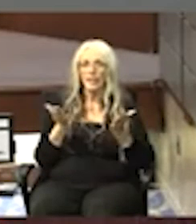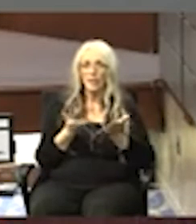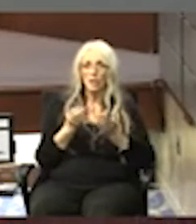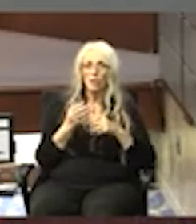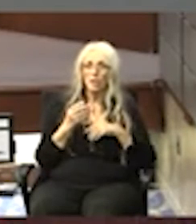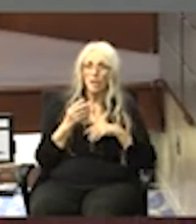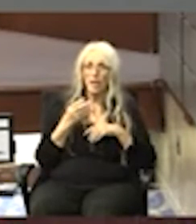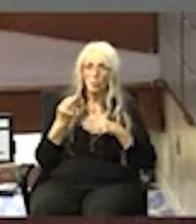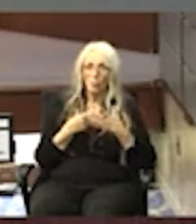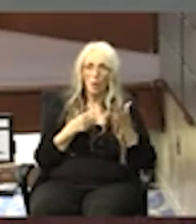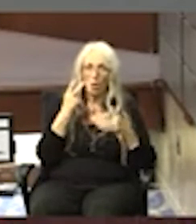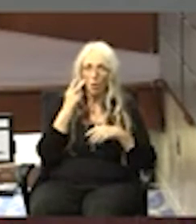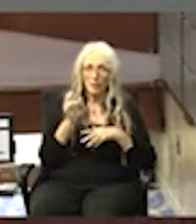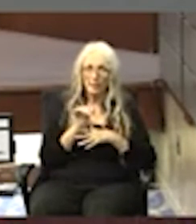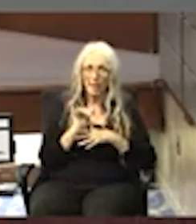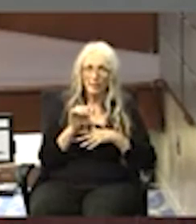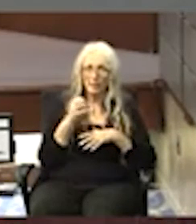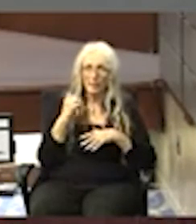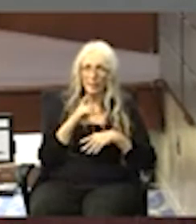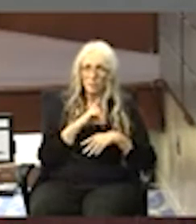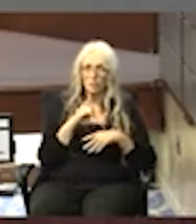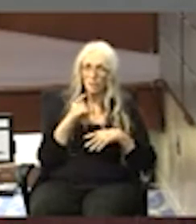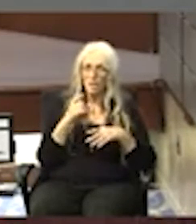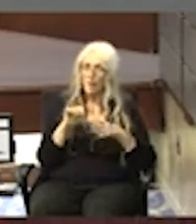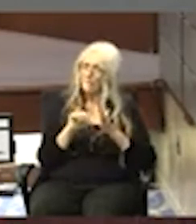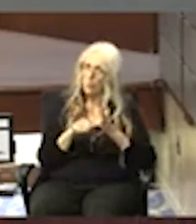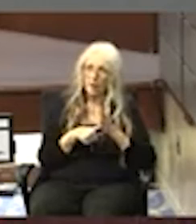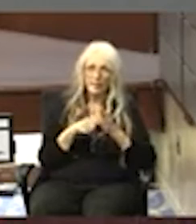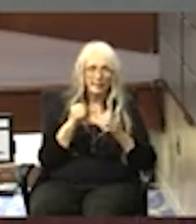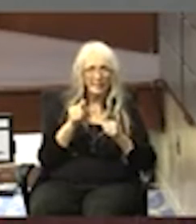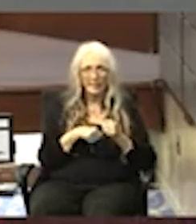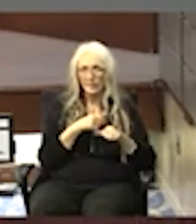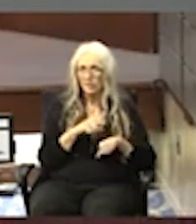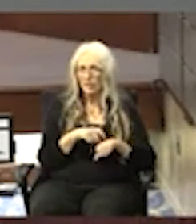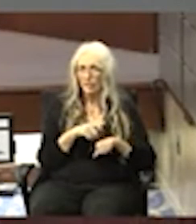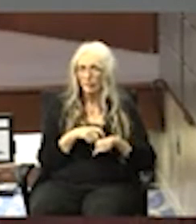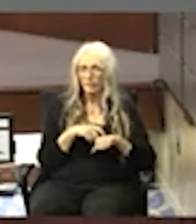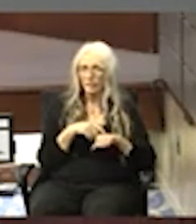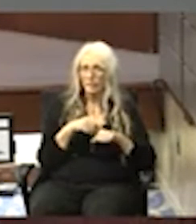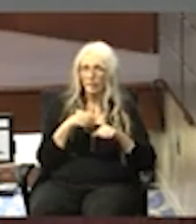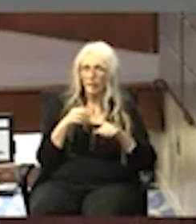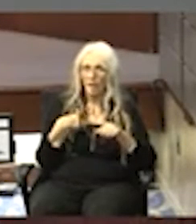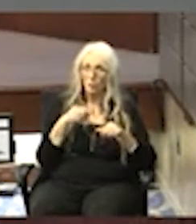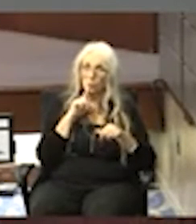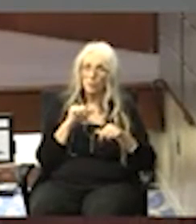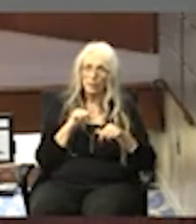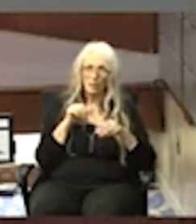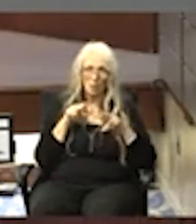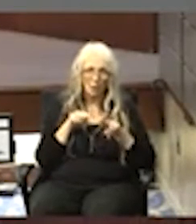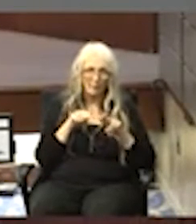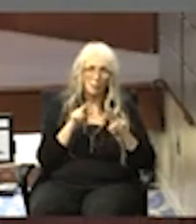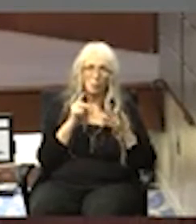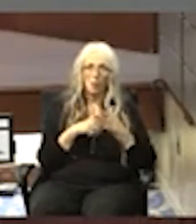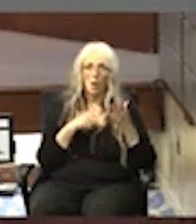what this looks like. And I, like Councilmember Holmes said, I'm so impressed every time we see something from this. And I'm really looking forward to what